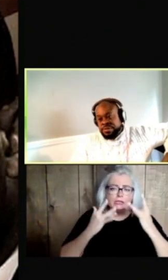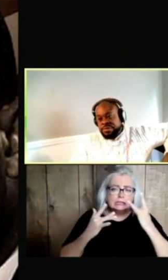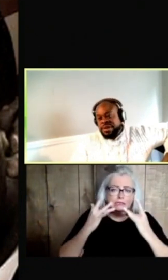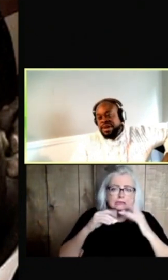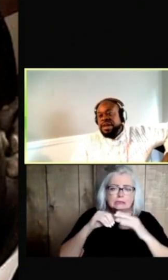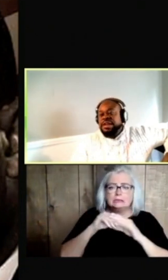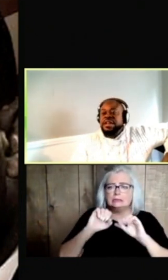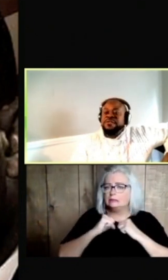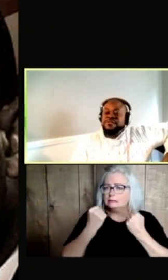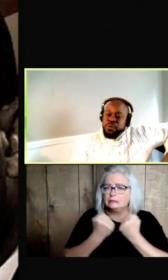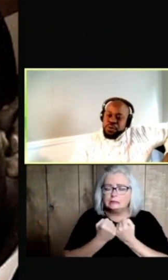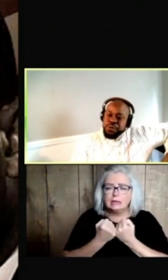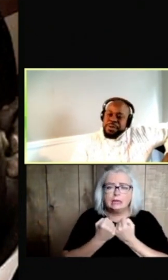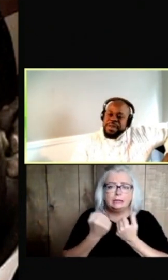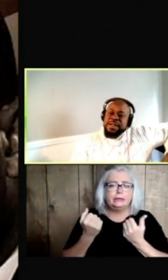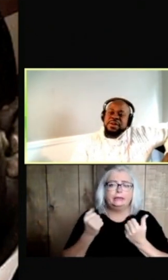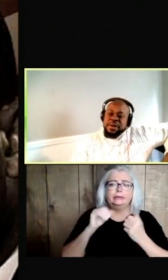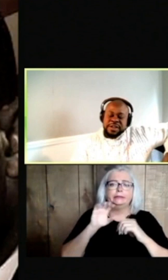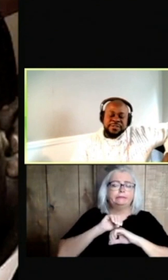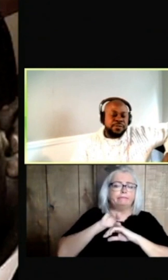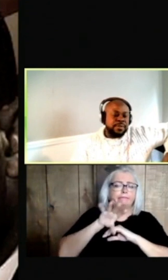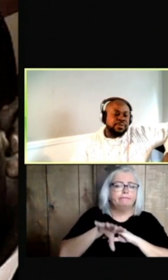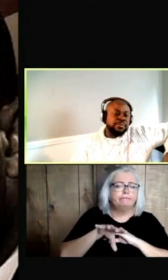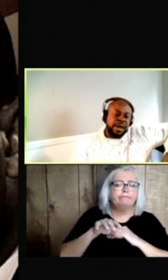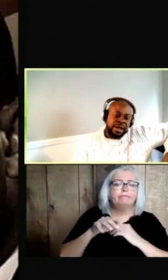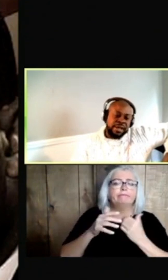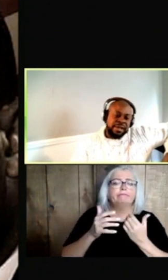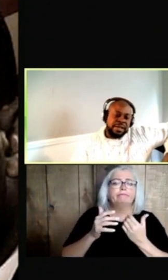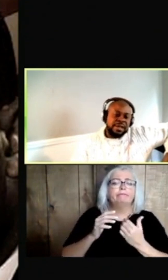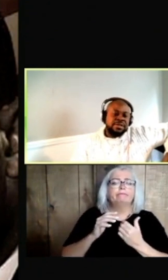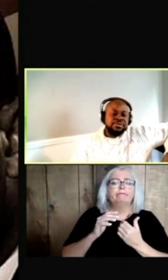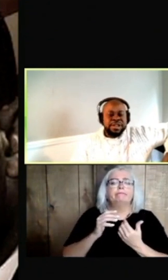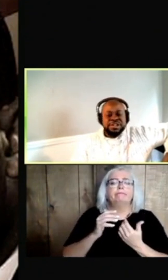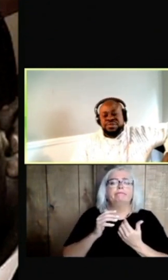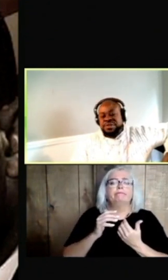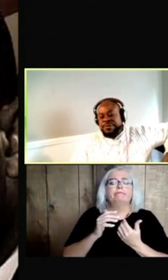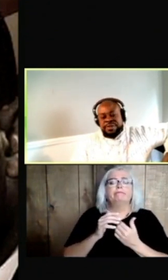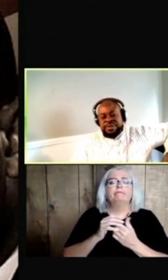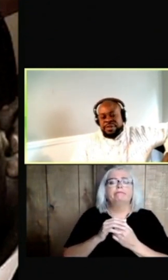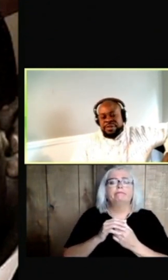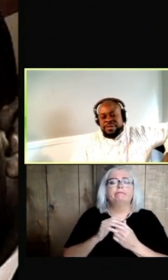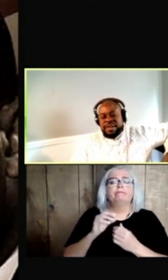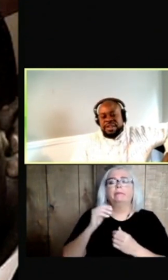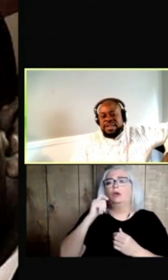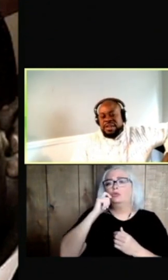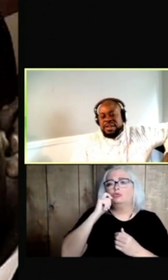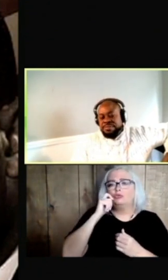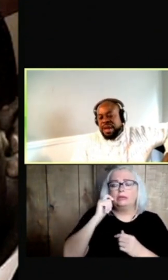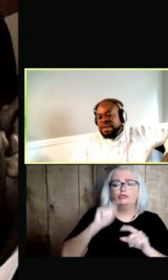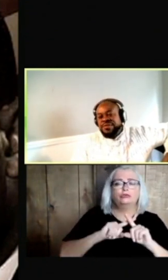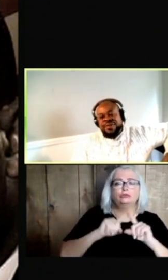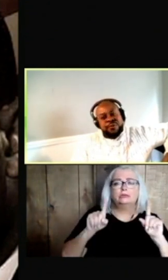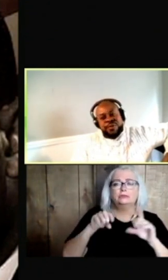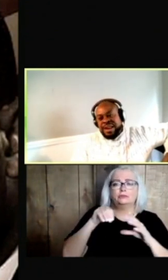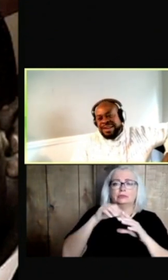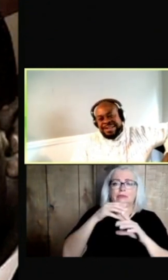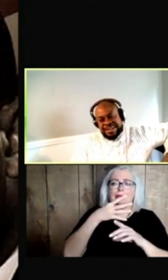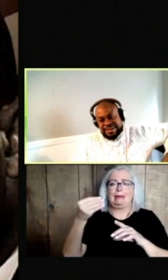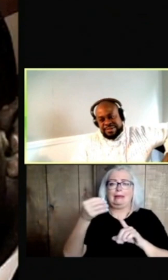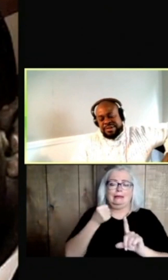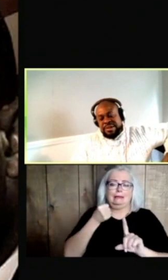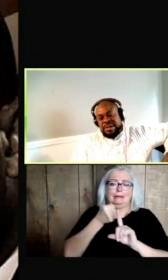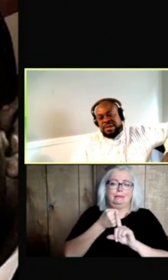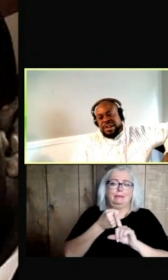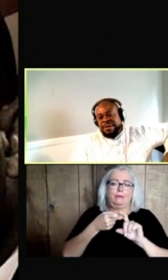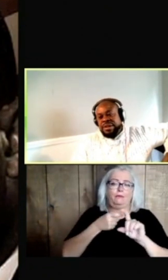contribute to and inform and are informed by racial differences in the impact of